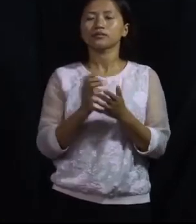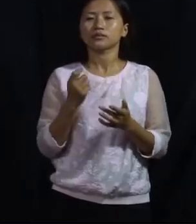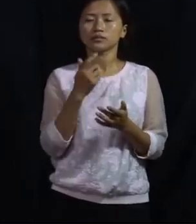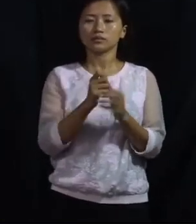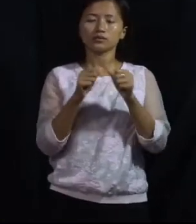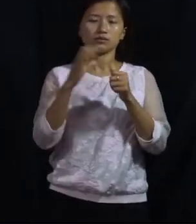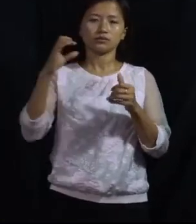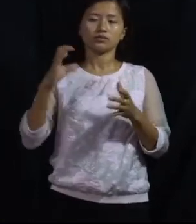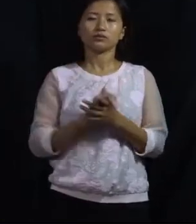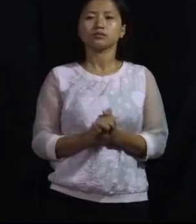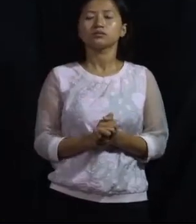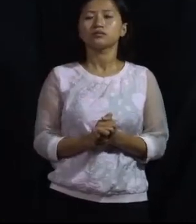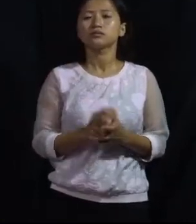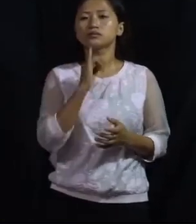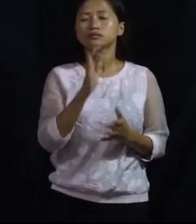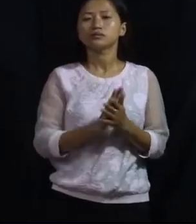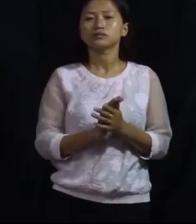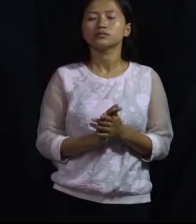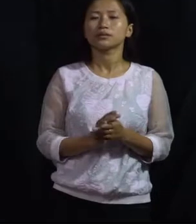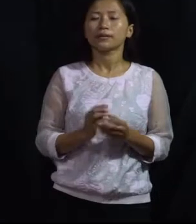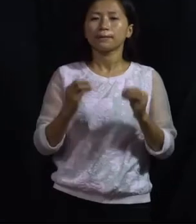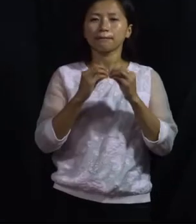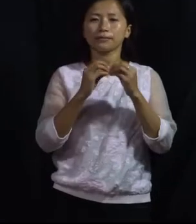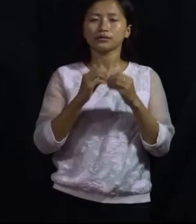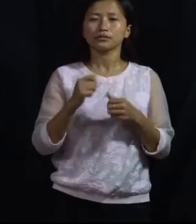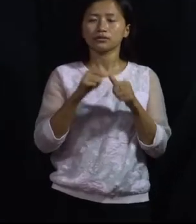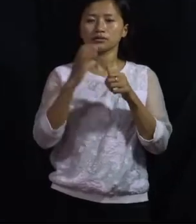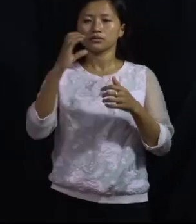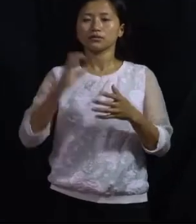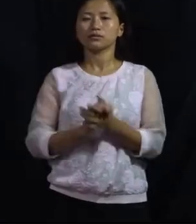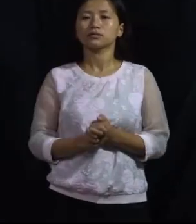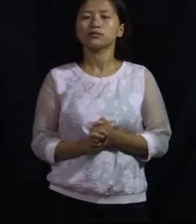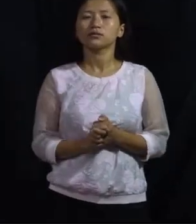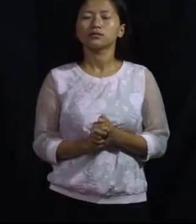account. So cash account is by B's capital account. That is